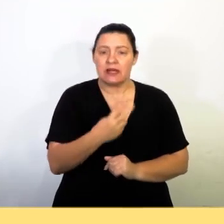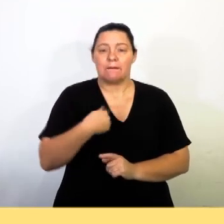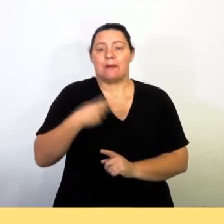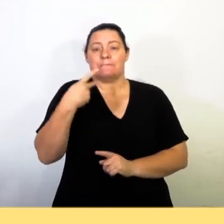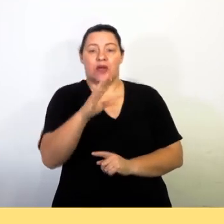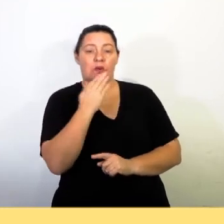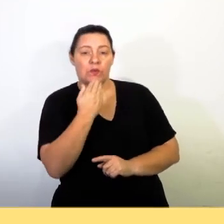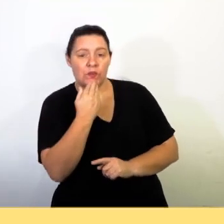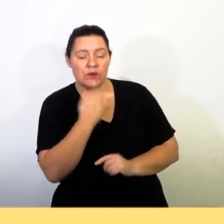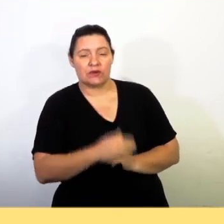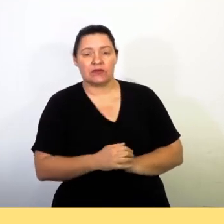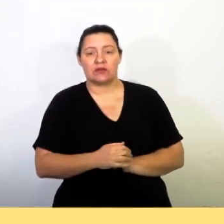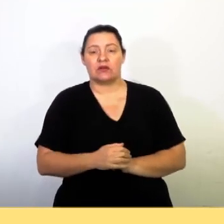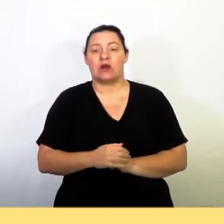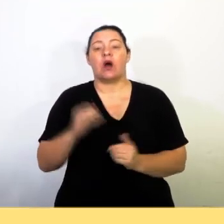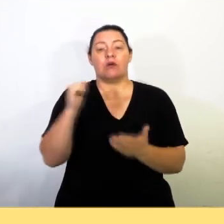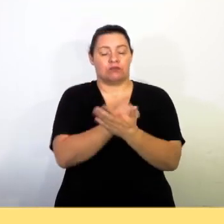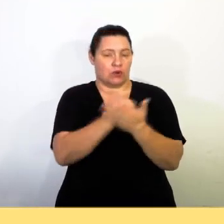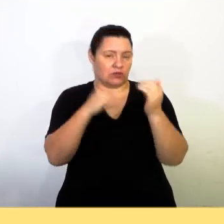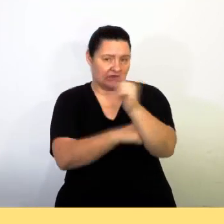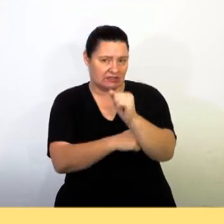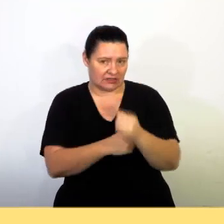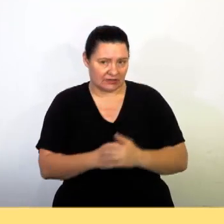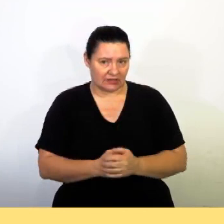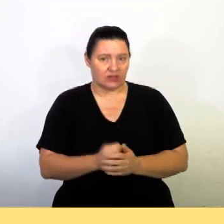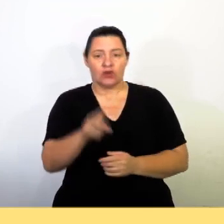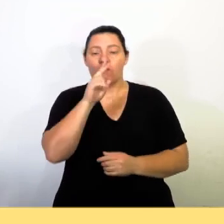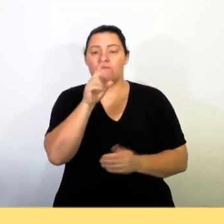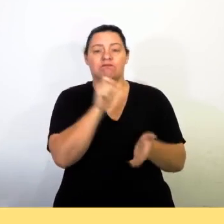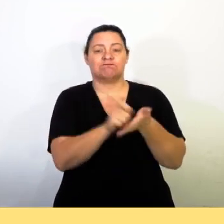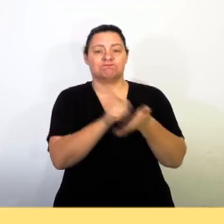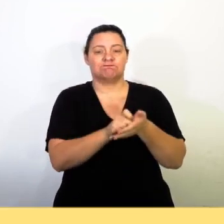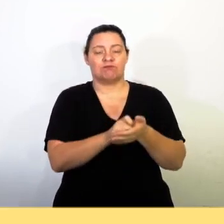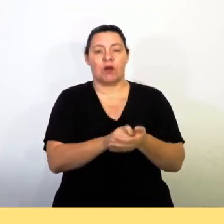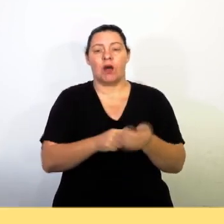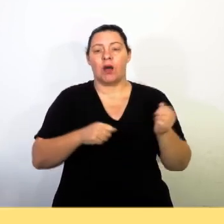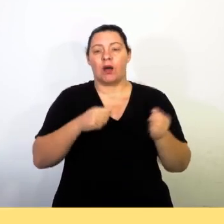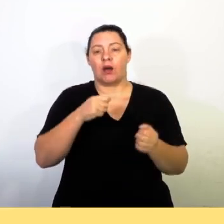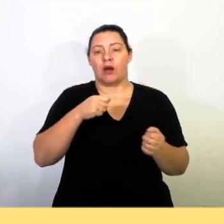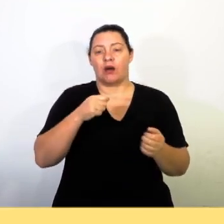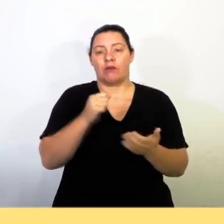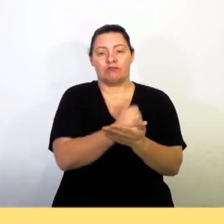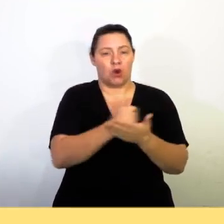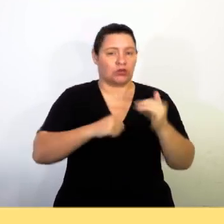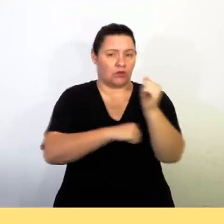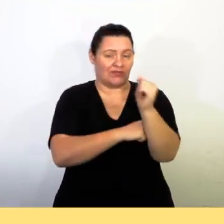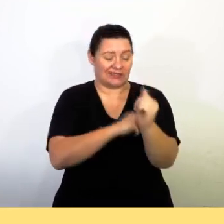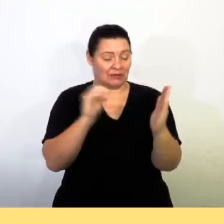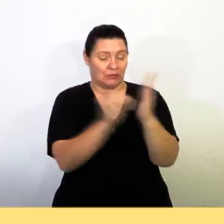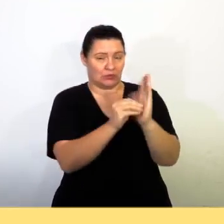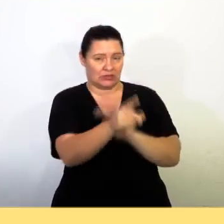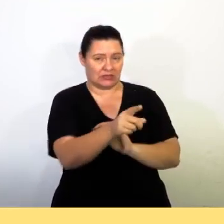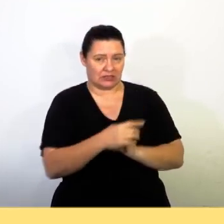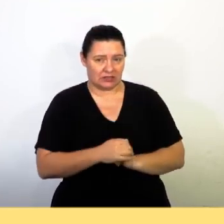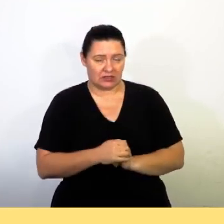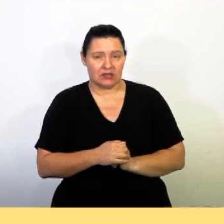you can see you paid the post office. So here you're going to write post office. And